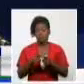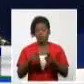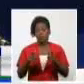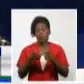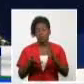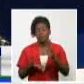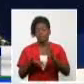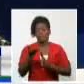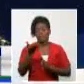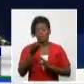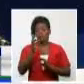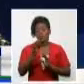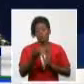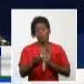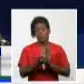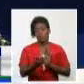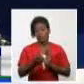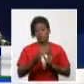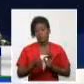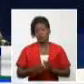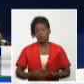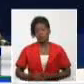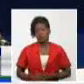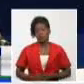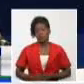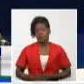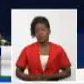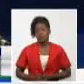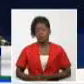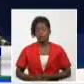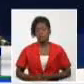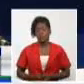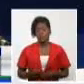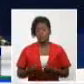of them are Cuban, who, as I said, were abroad